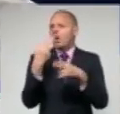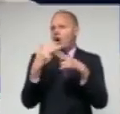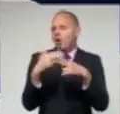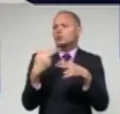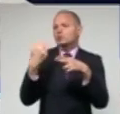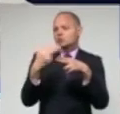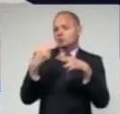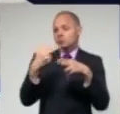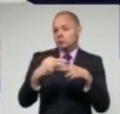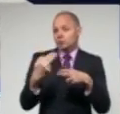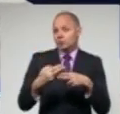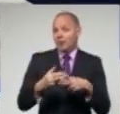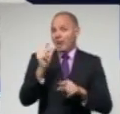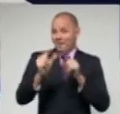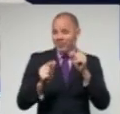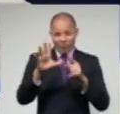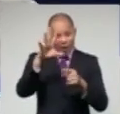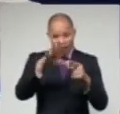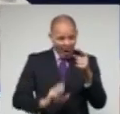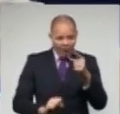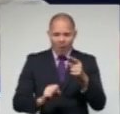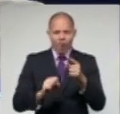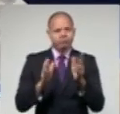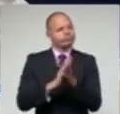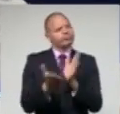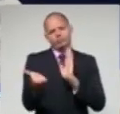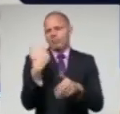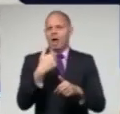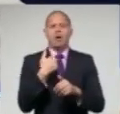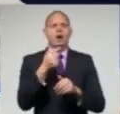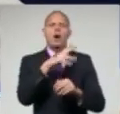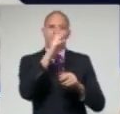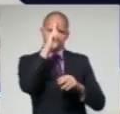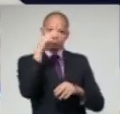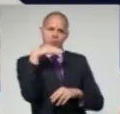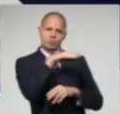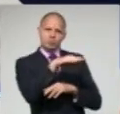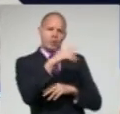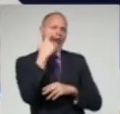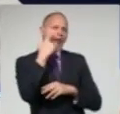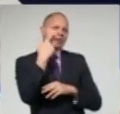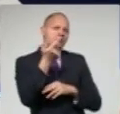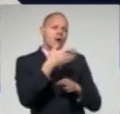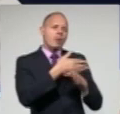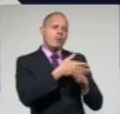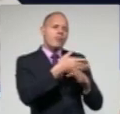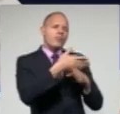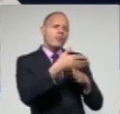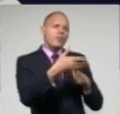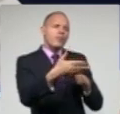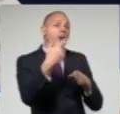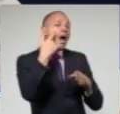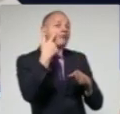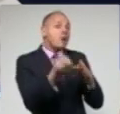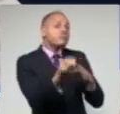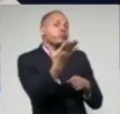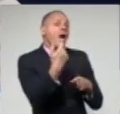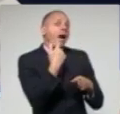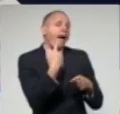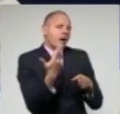15 days. 5 individuals are under the age of 20, of which 4 belong to pediatric